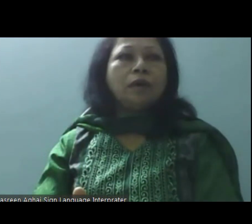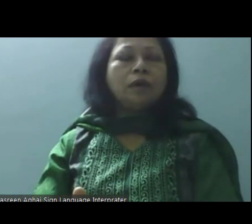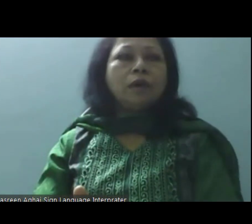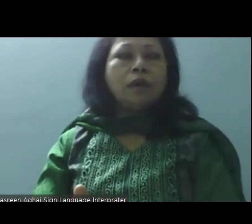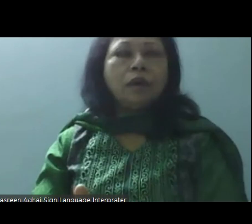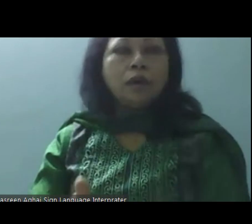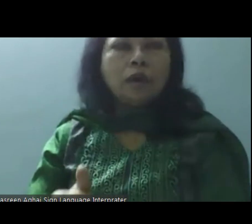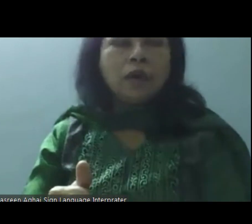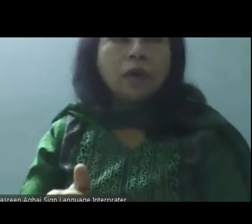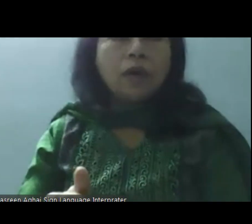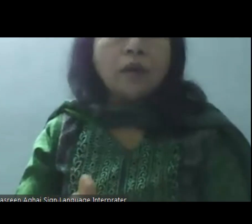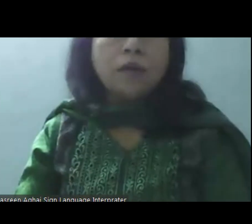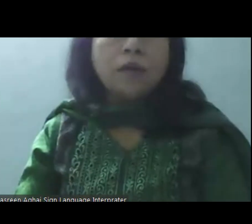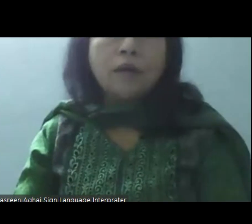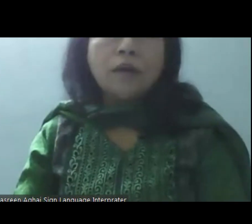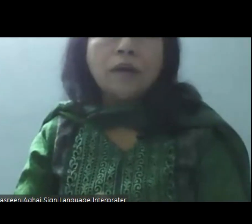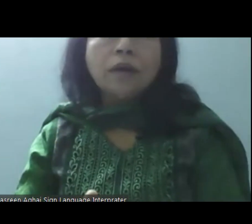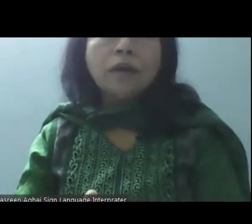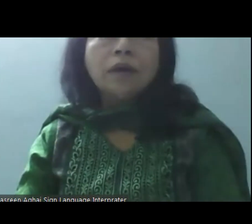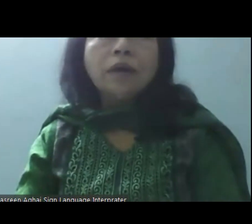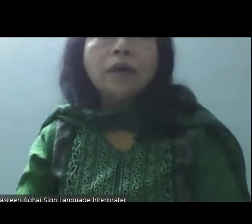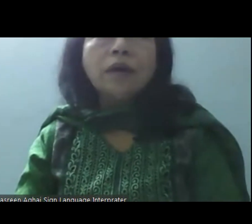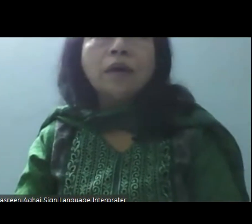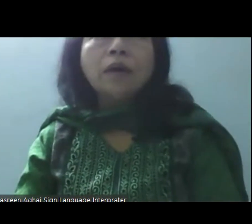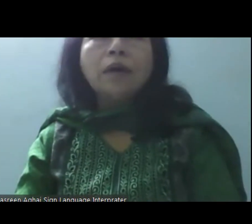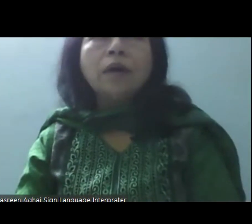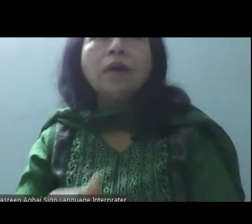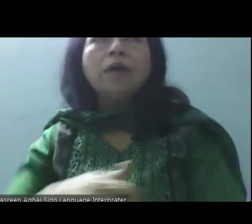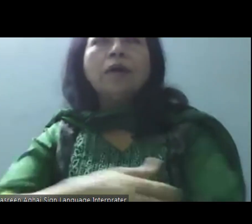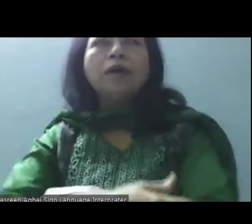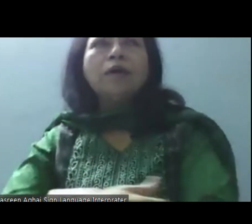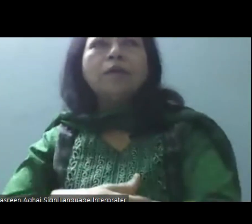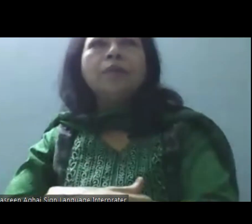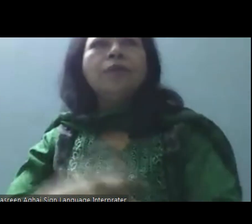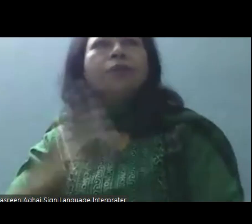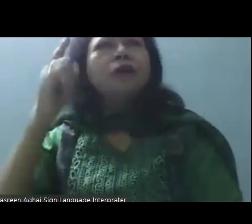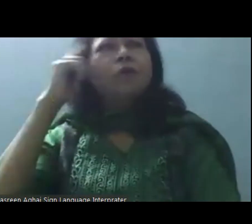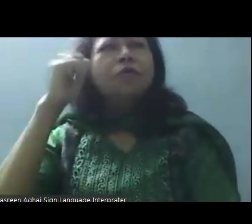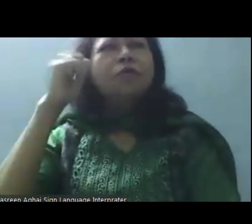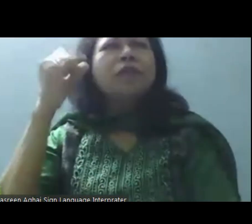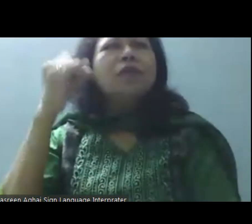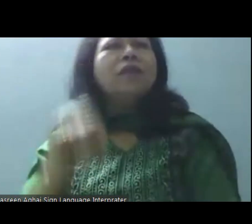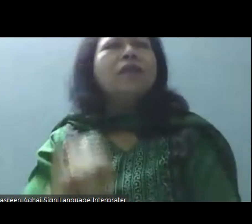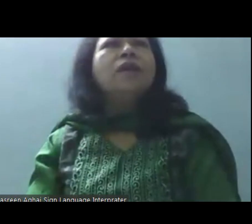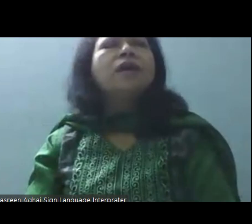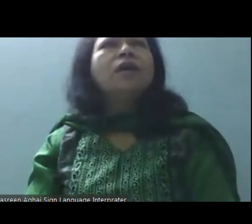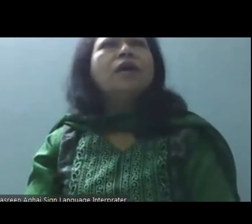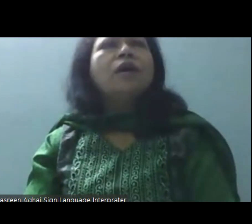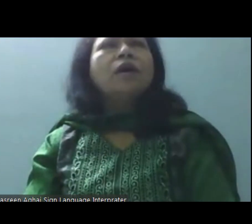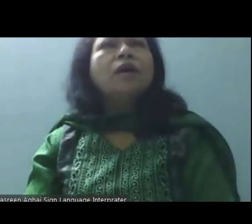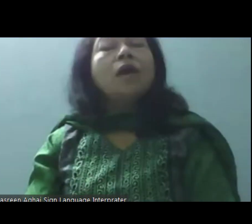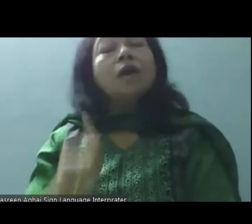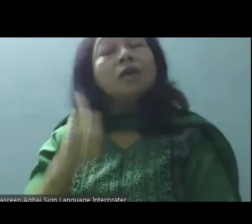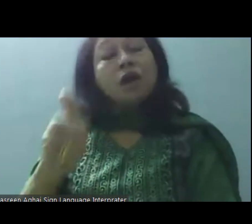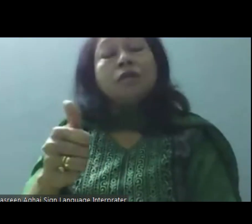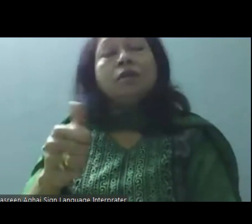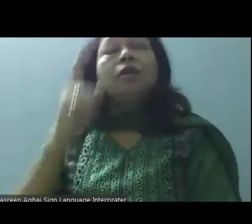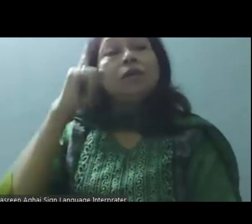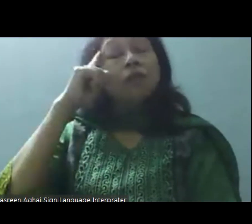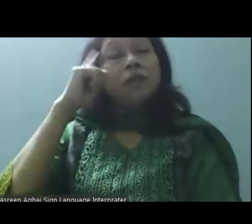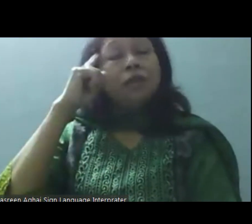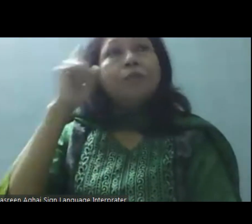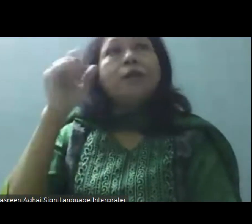bounty of life is the power of thinking, and thinking positively made